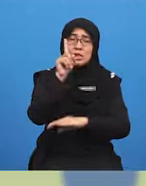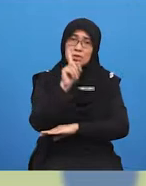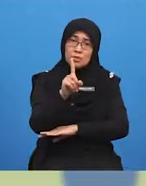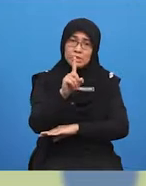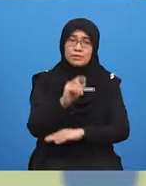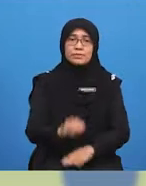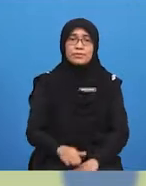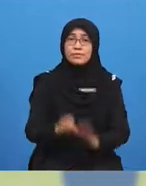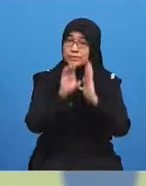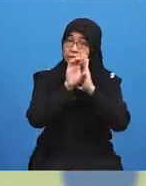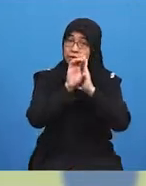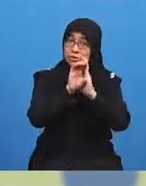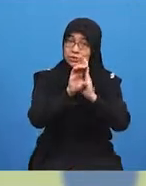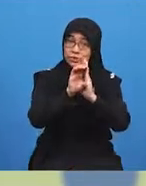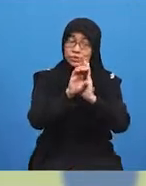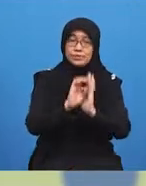For example,